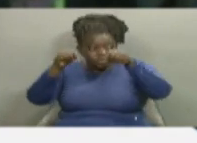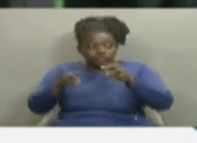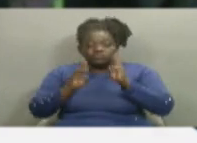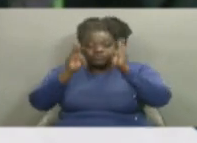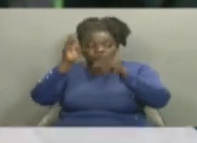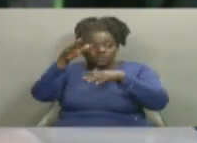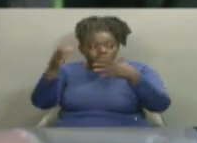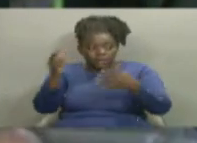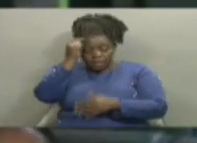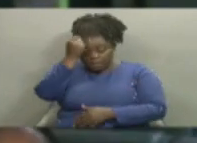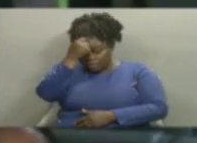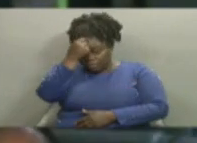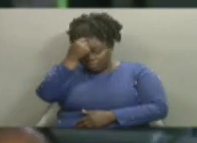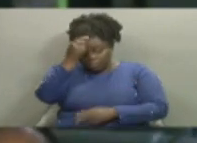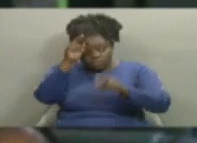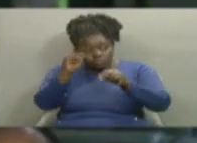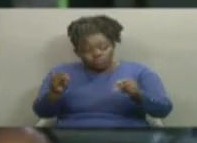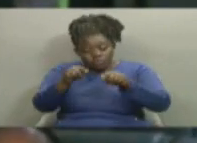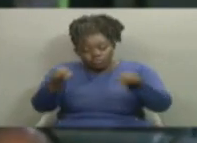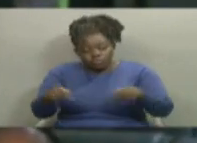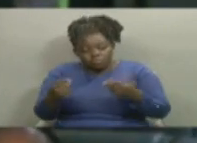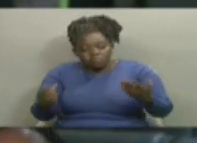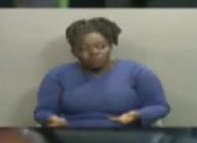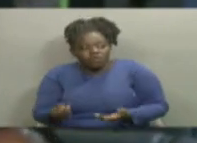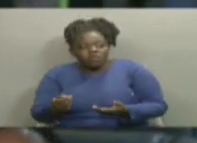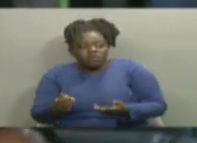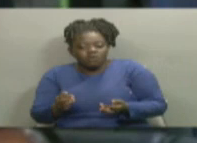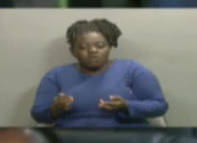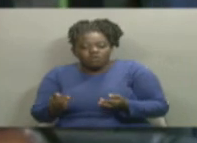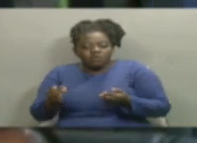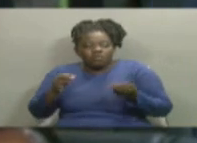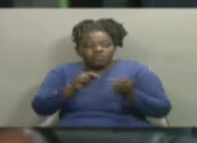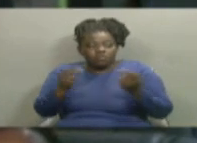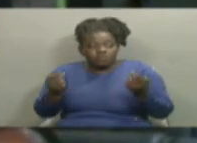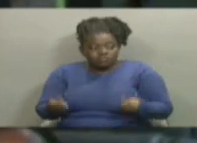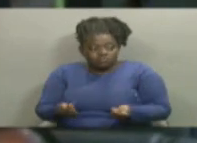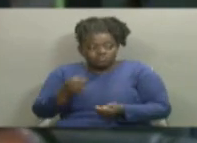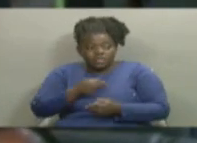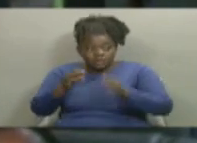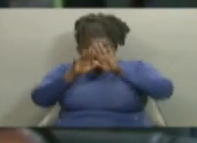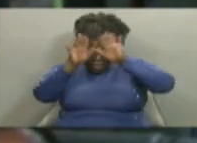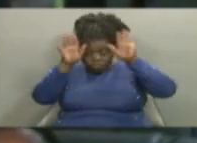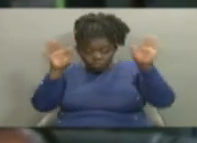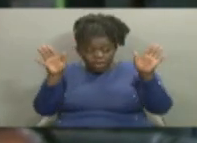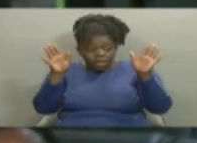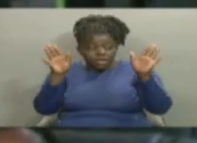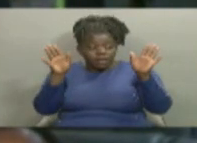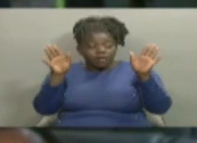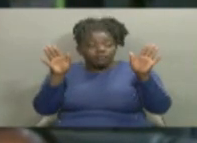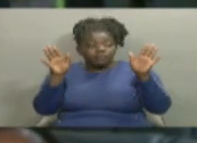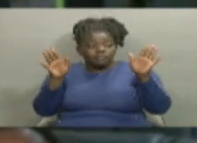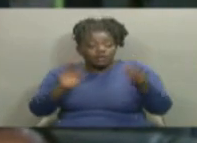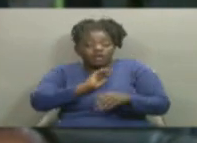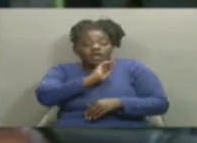their government. There is no room for vengeance. I am acutely aware that